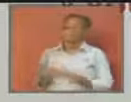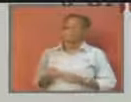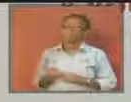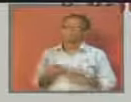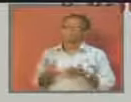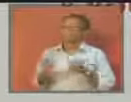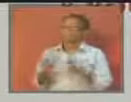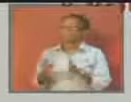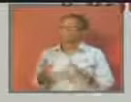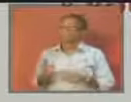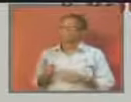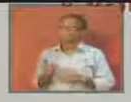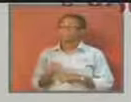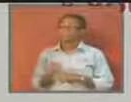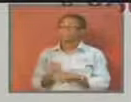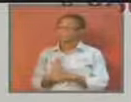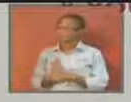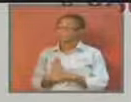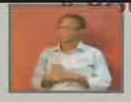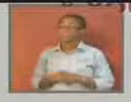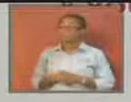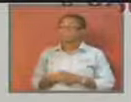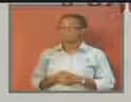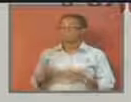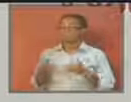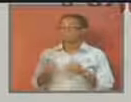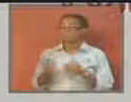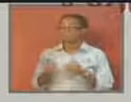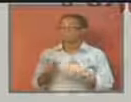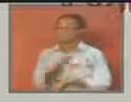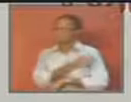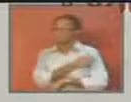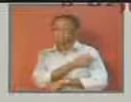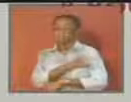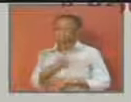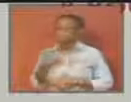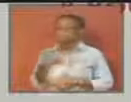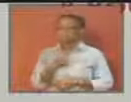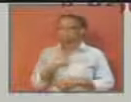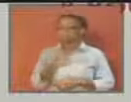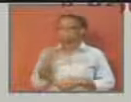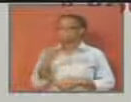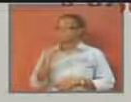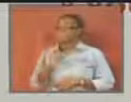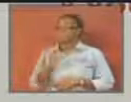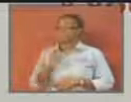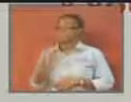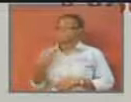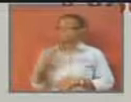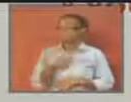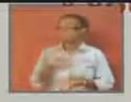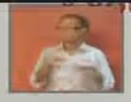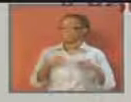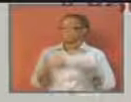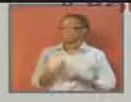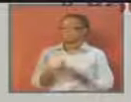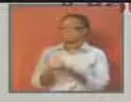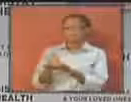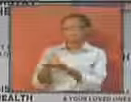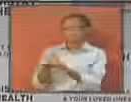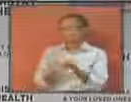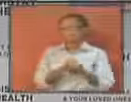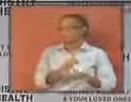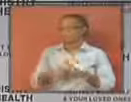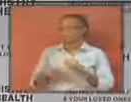cases from the Ministry of Health, but we will gladly see the cases if they are not seen in the private sector. Thank you for